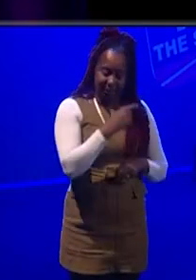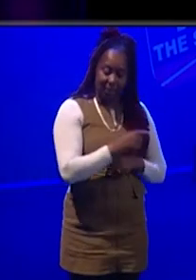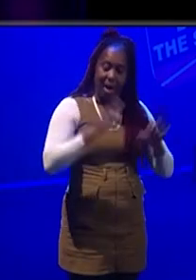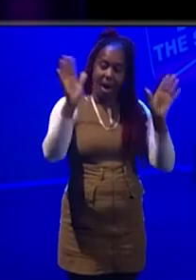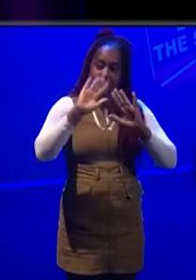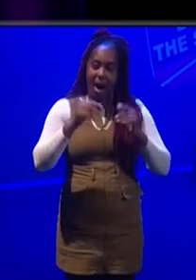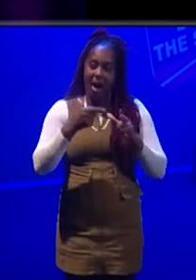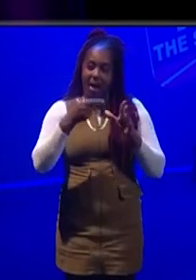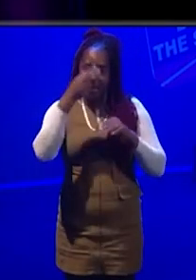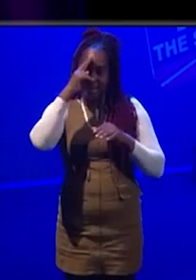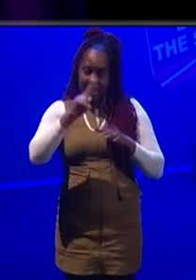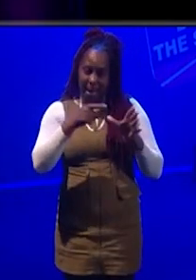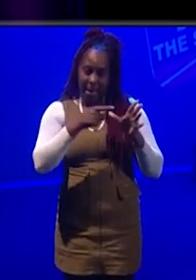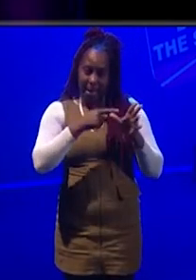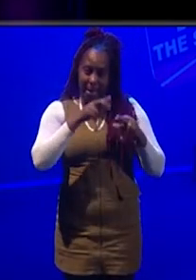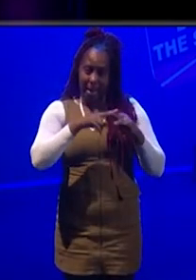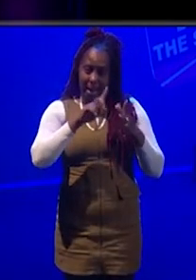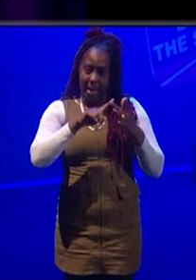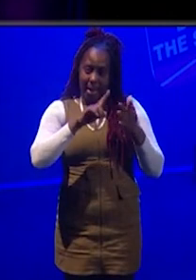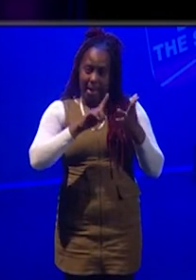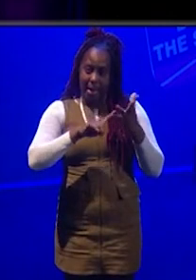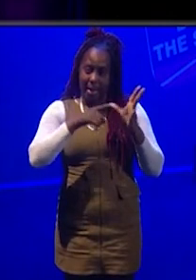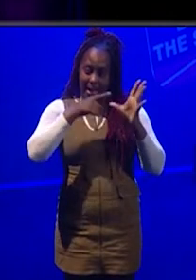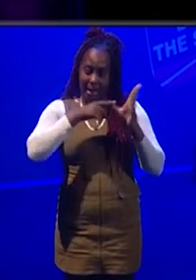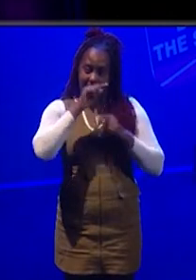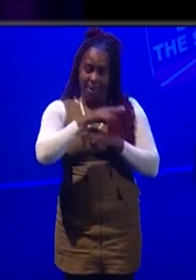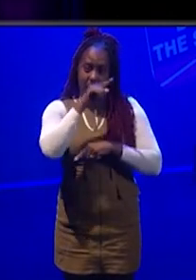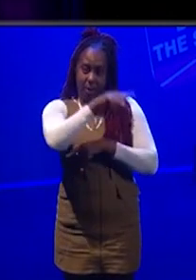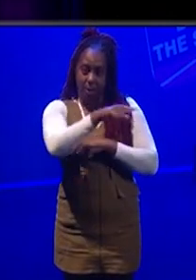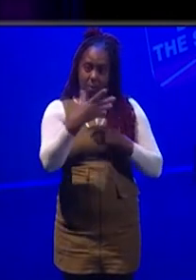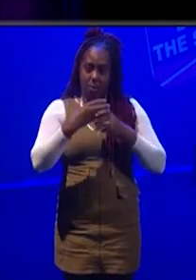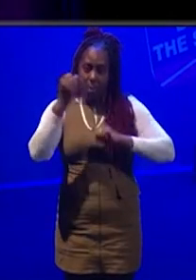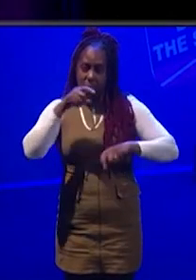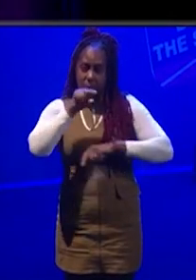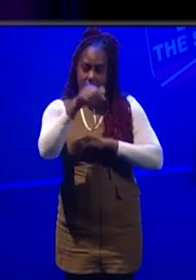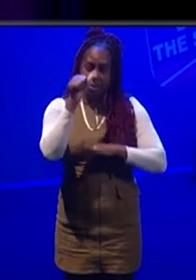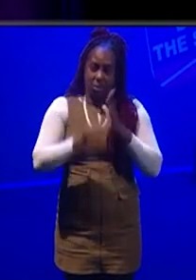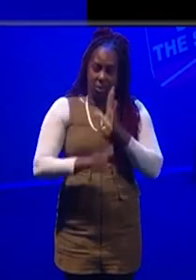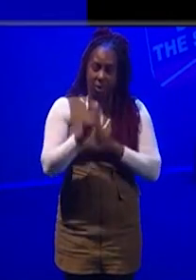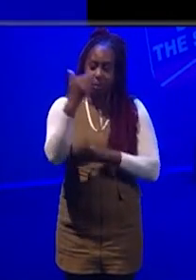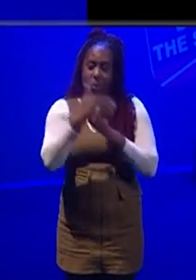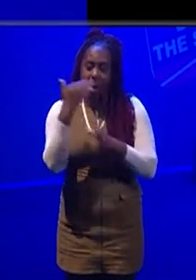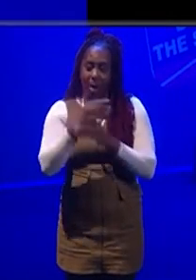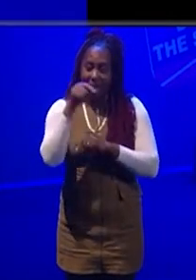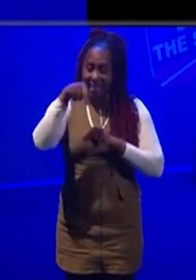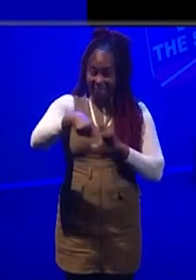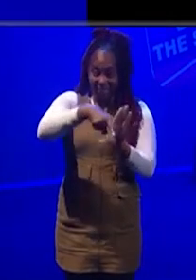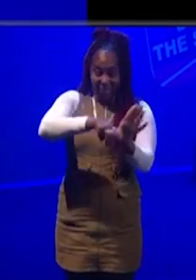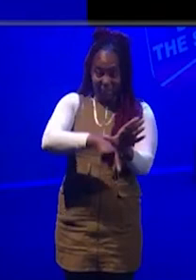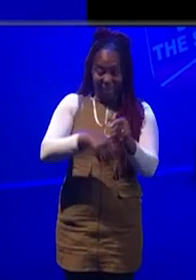I'm Effia. I'm an early career stage manager. I've just graduated and I've started working in the industry this year.